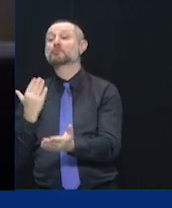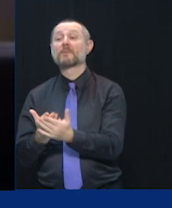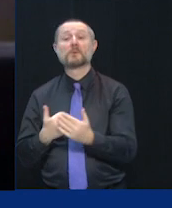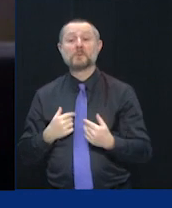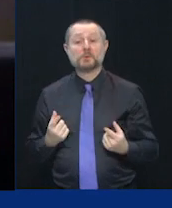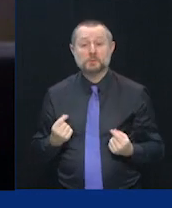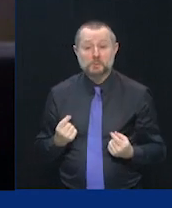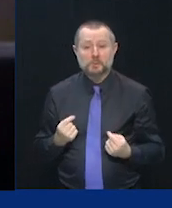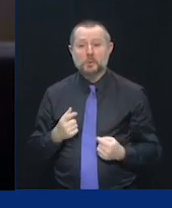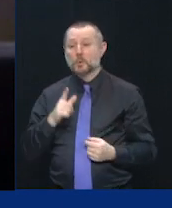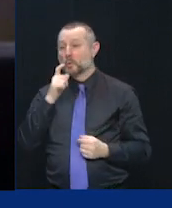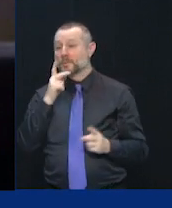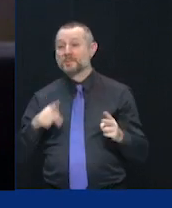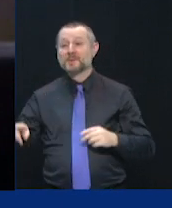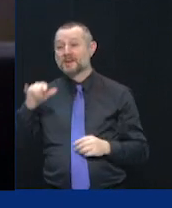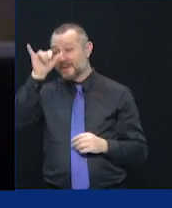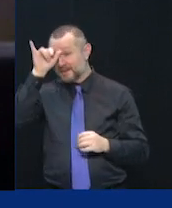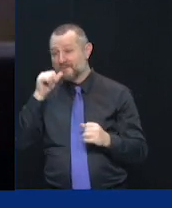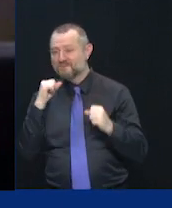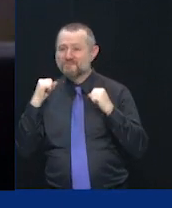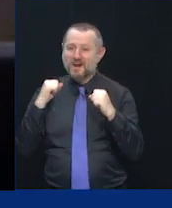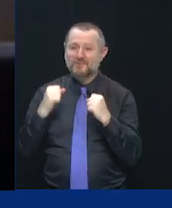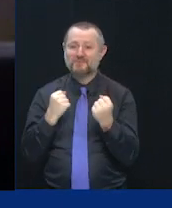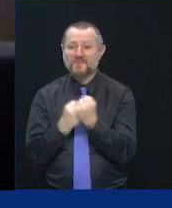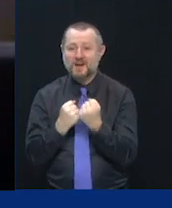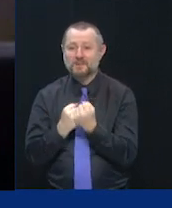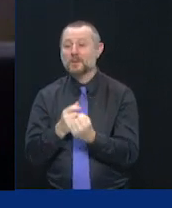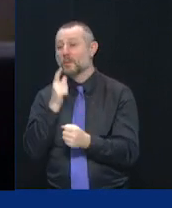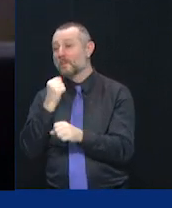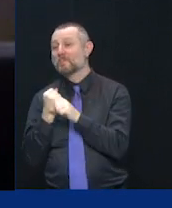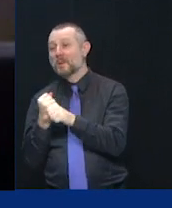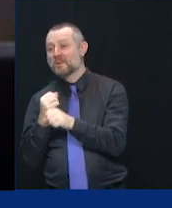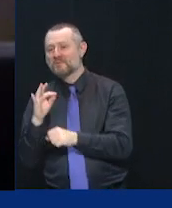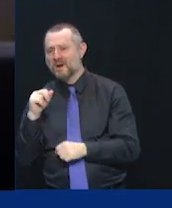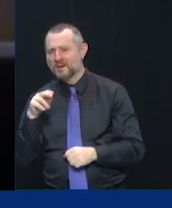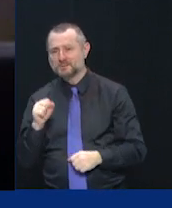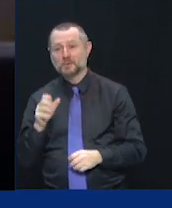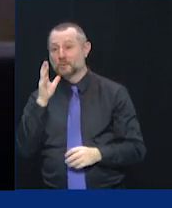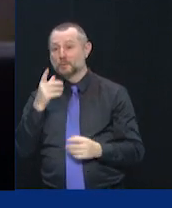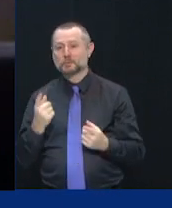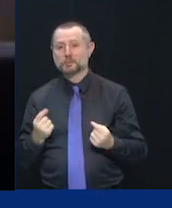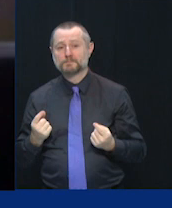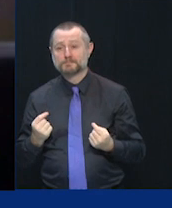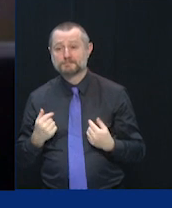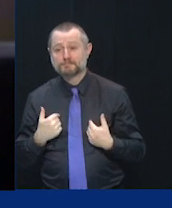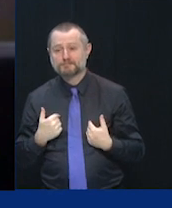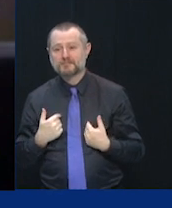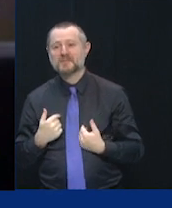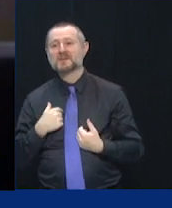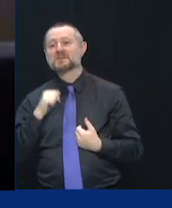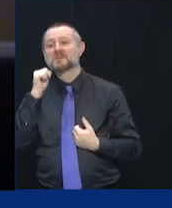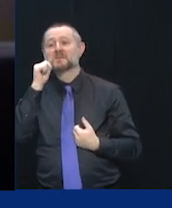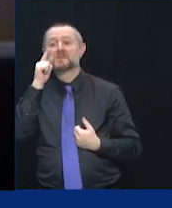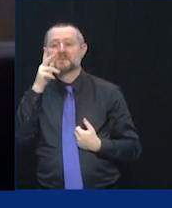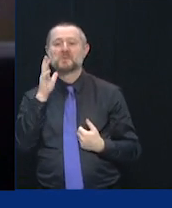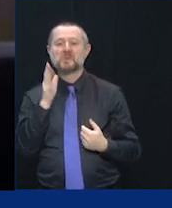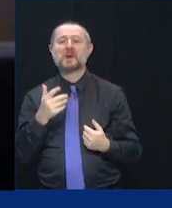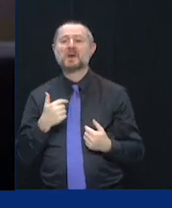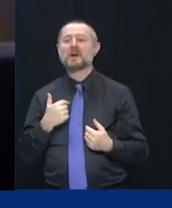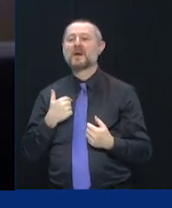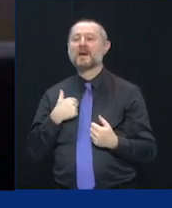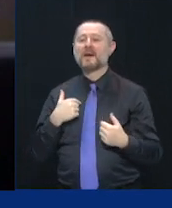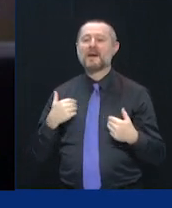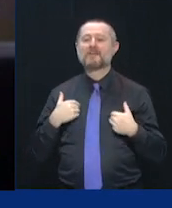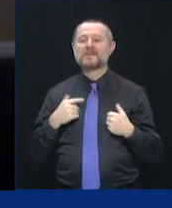you Yankee fans and baseball fans, we're going to have some Yankee over the next couple of days, some little